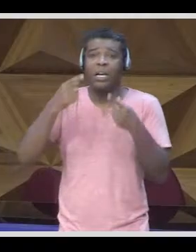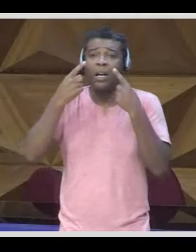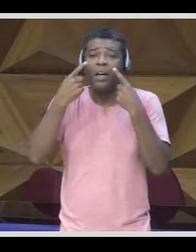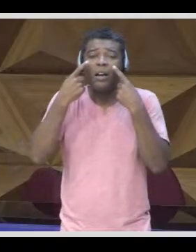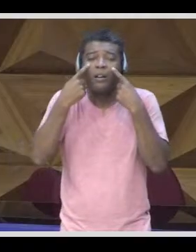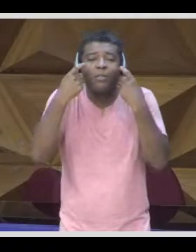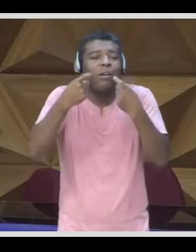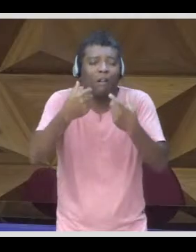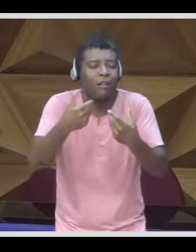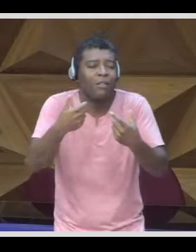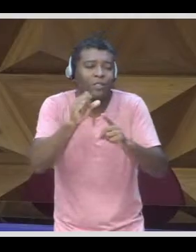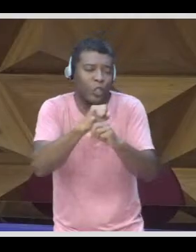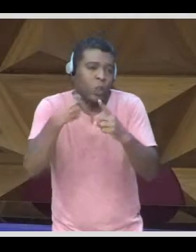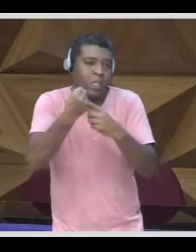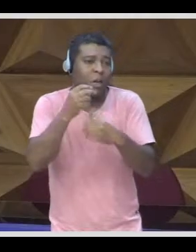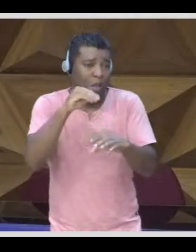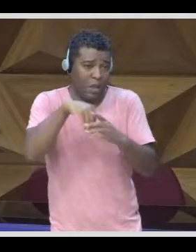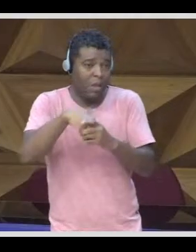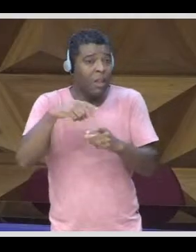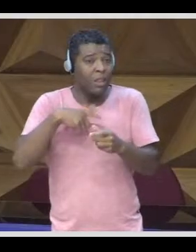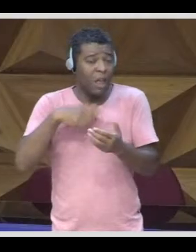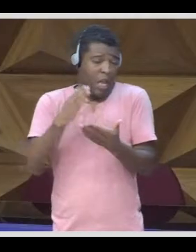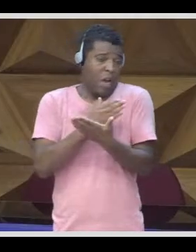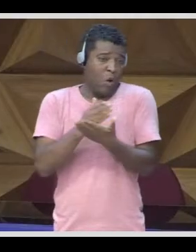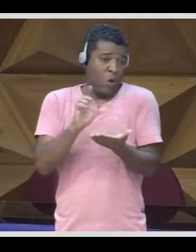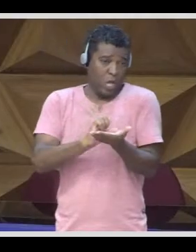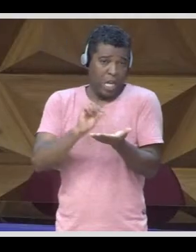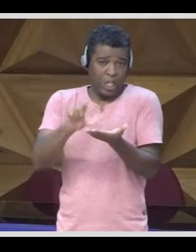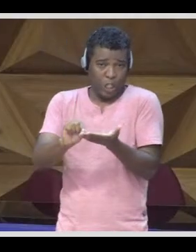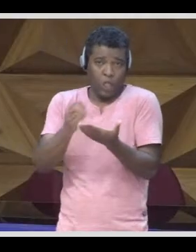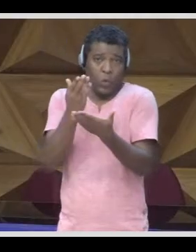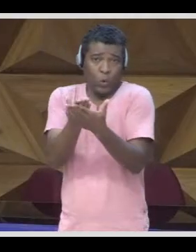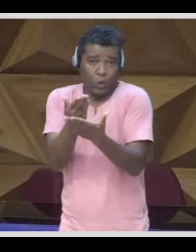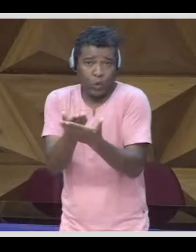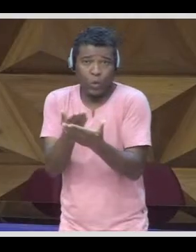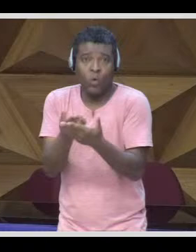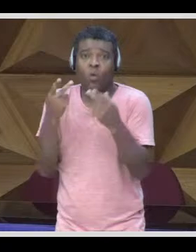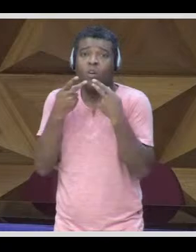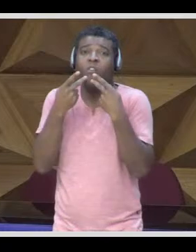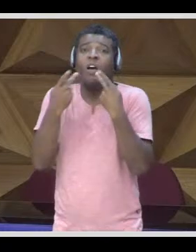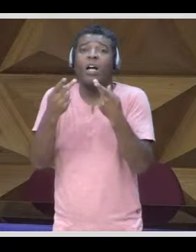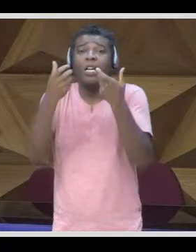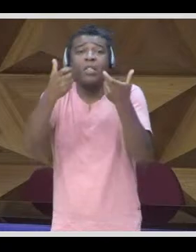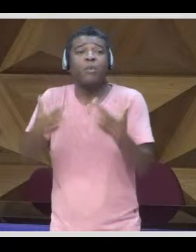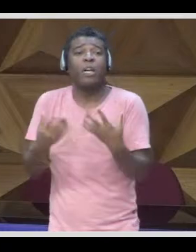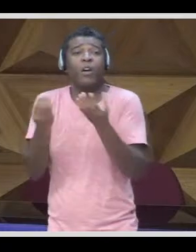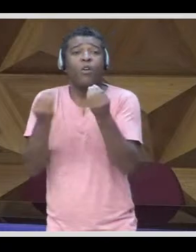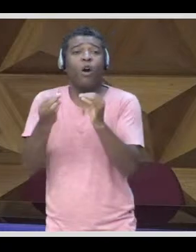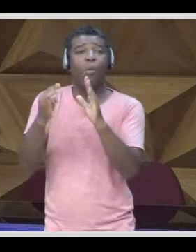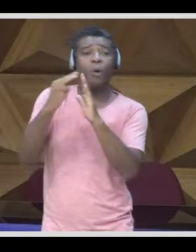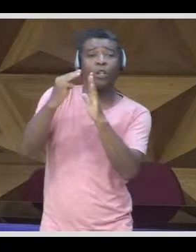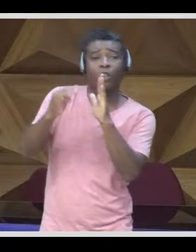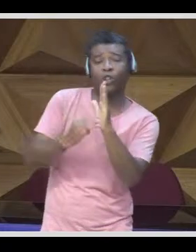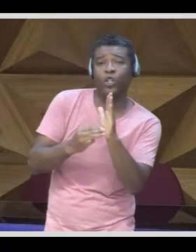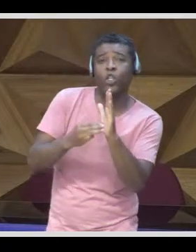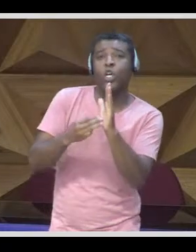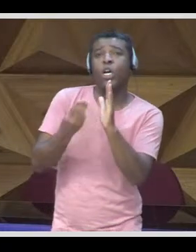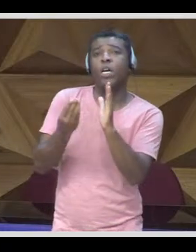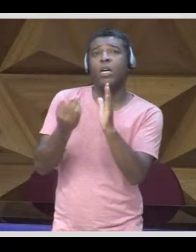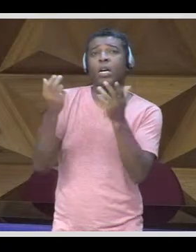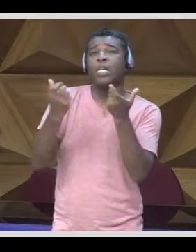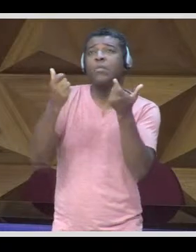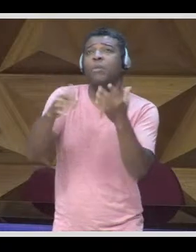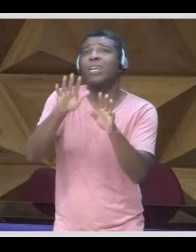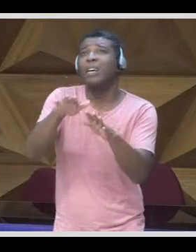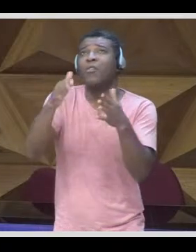studies that explain how, or propose the methodology, better saying, how to quantify these variables using